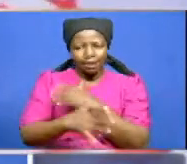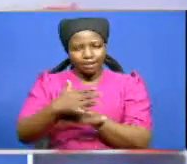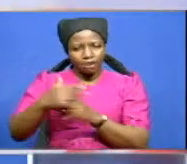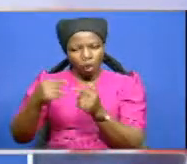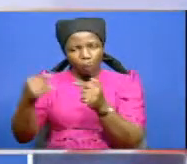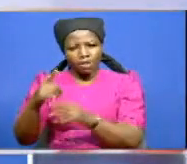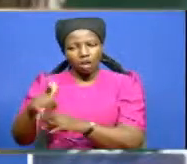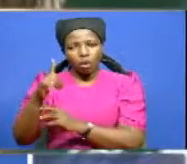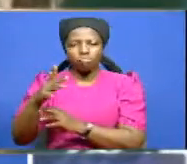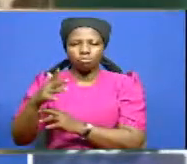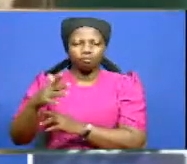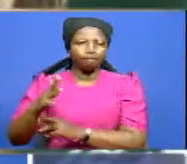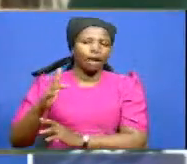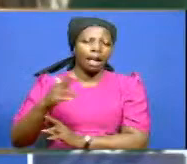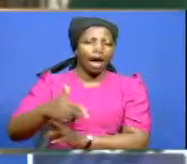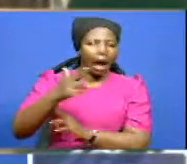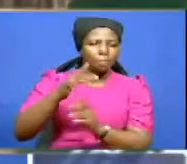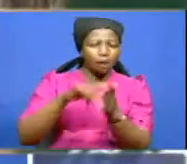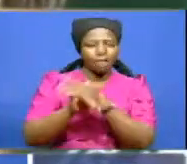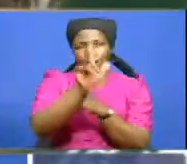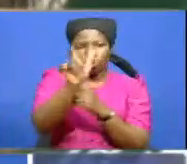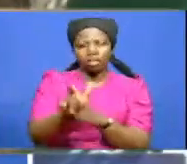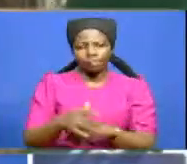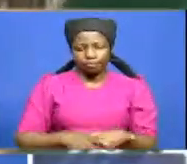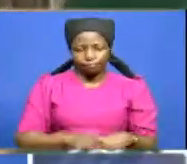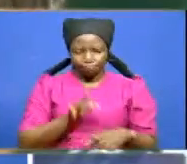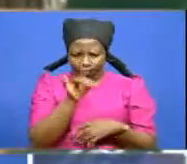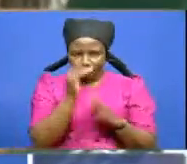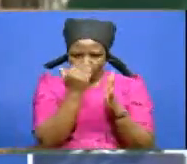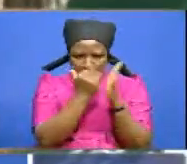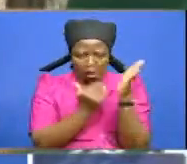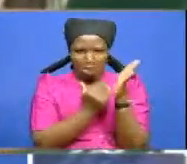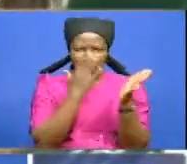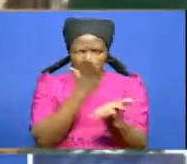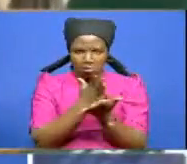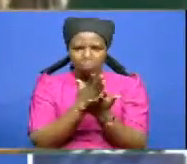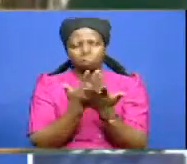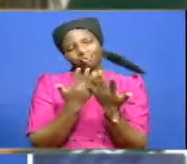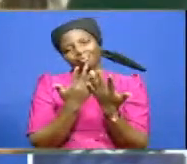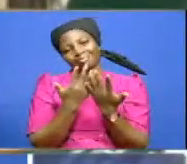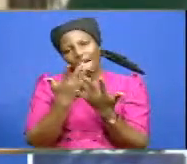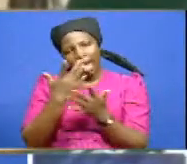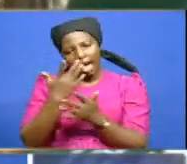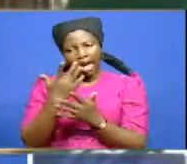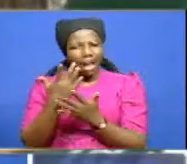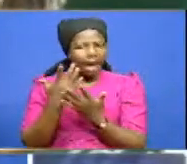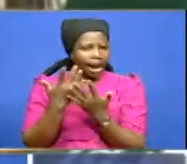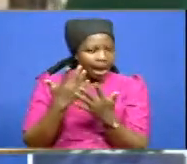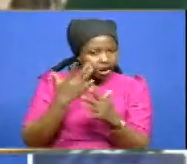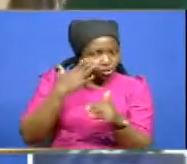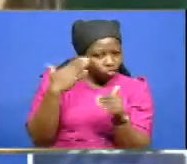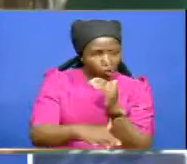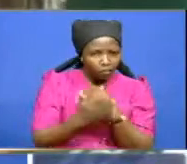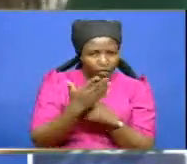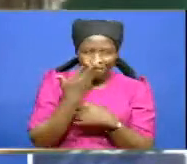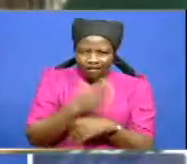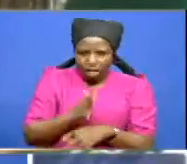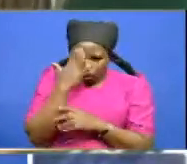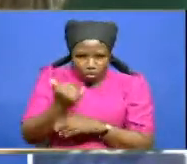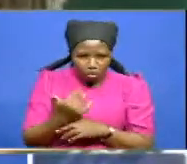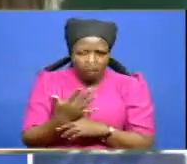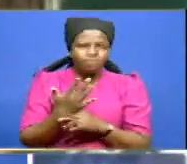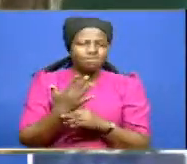the continent. Though the initiative was slowed down by the ongoing pandemic, the